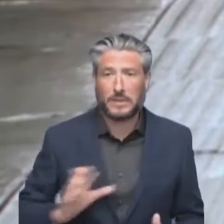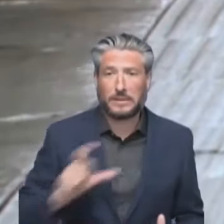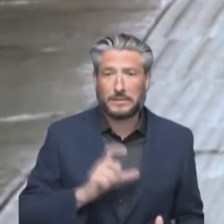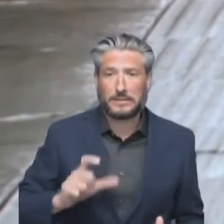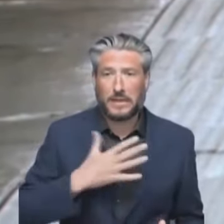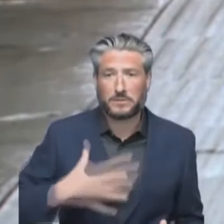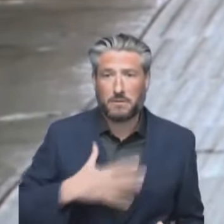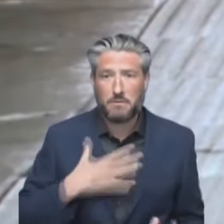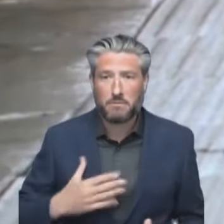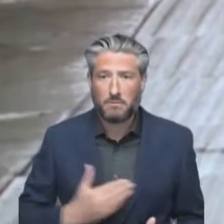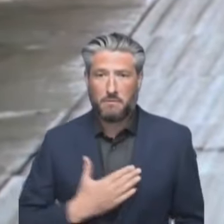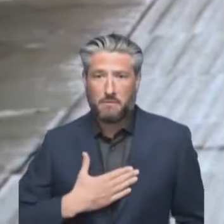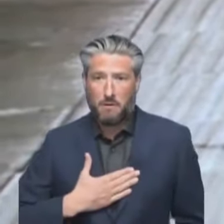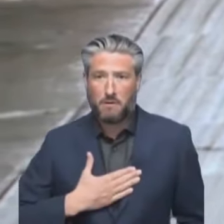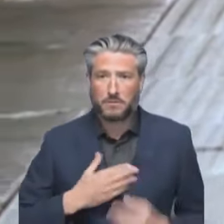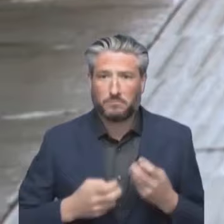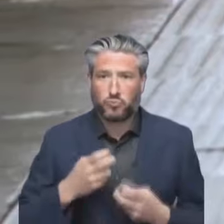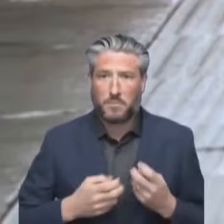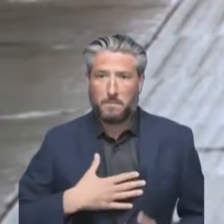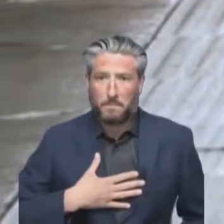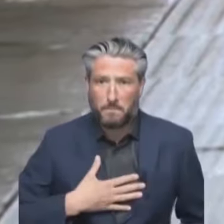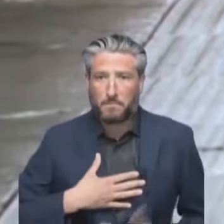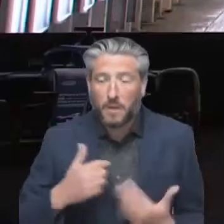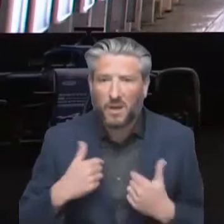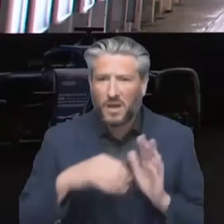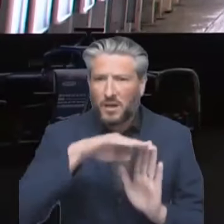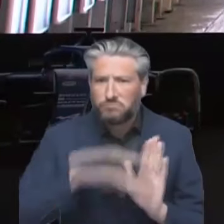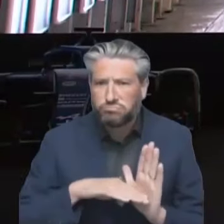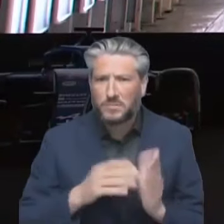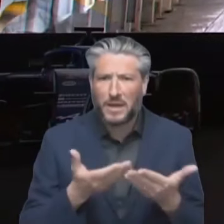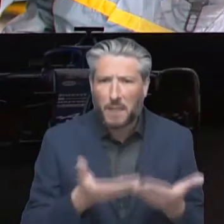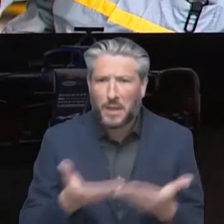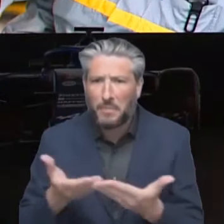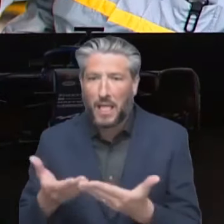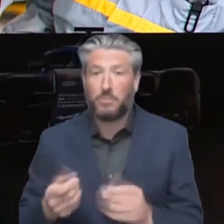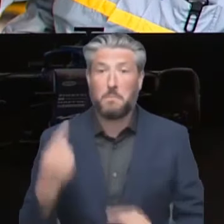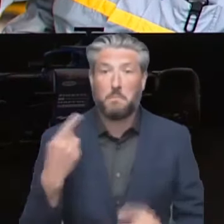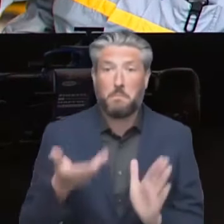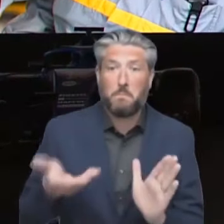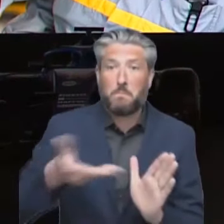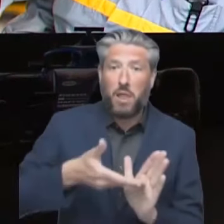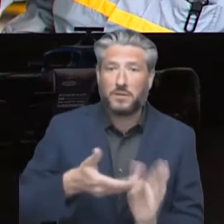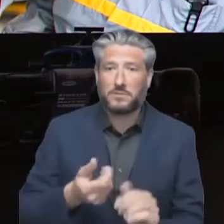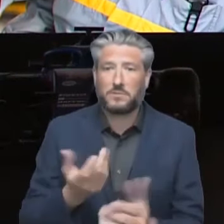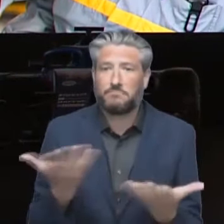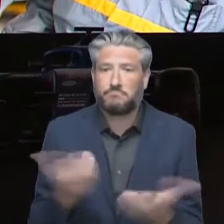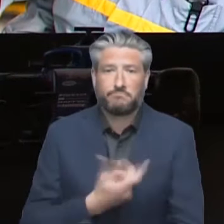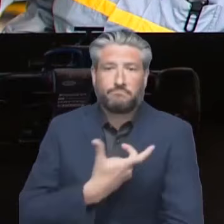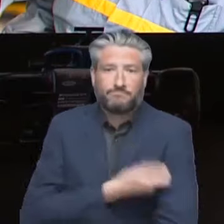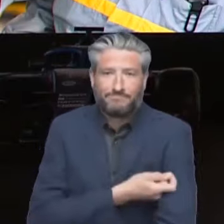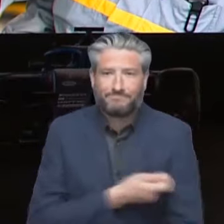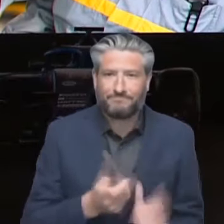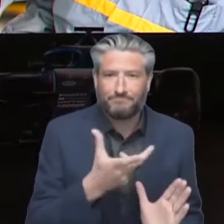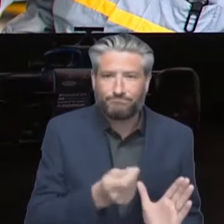diseases. These campaigns will be deployed everywhere in the world and supervised by our health teams in these countries. My third pillar